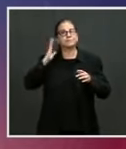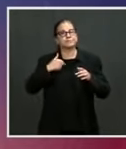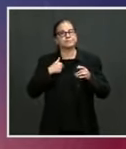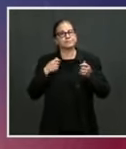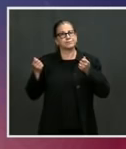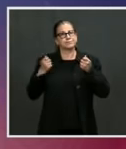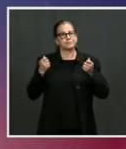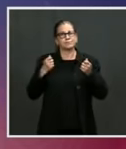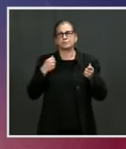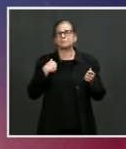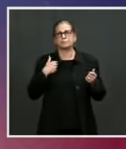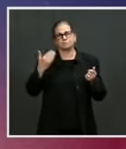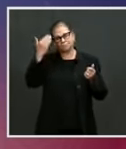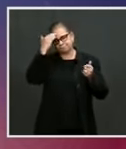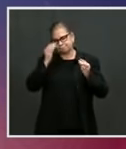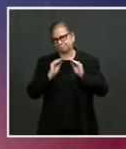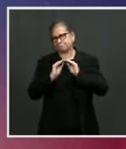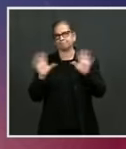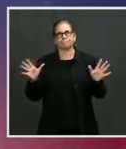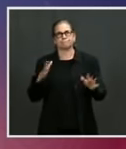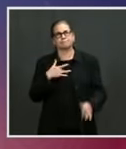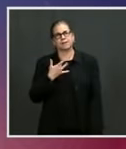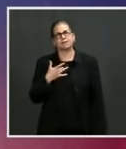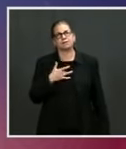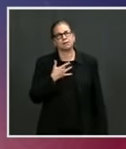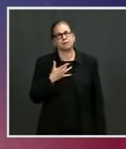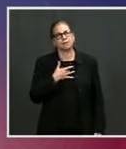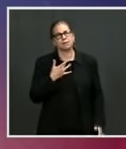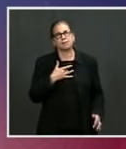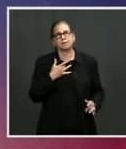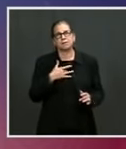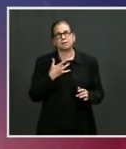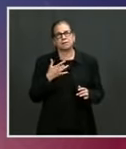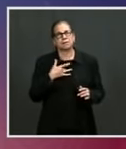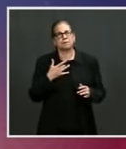For the loved ones of those who have fallen, let me simply say,